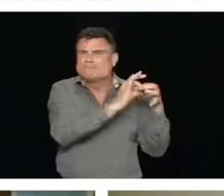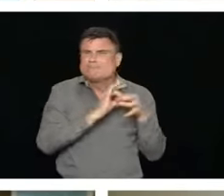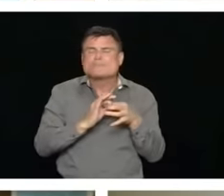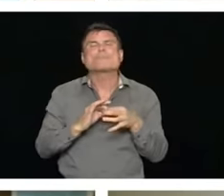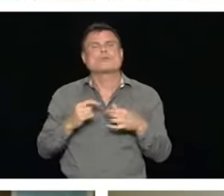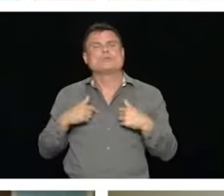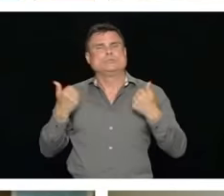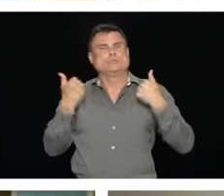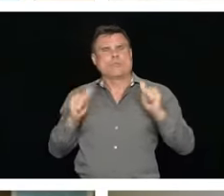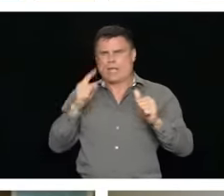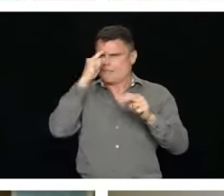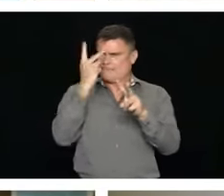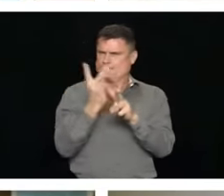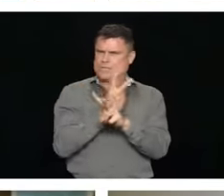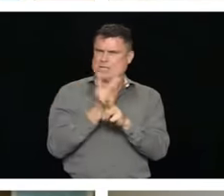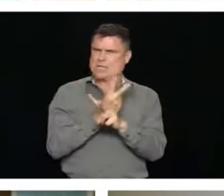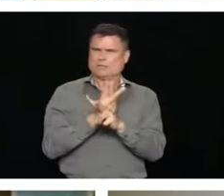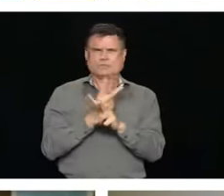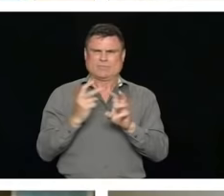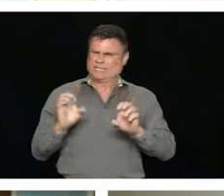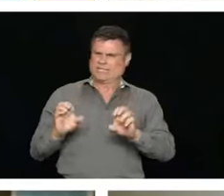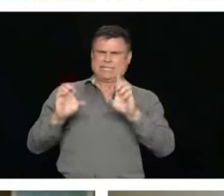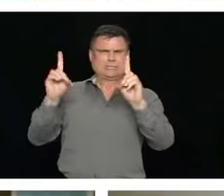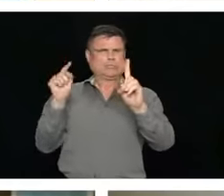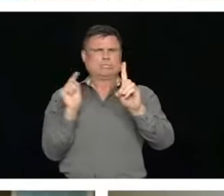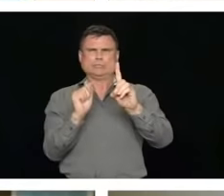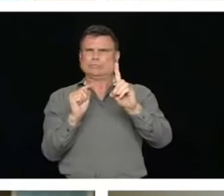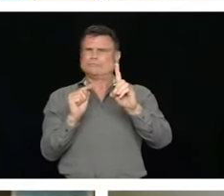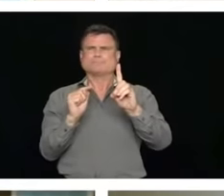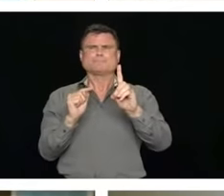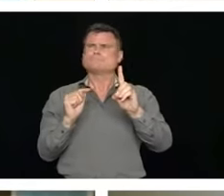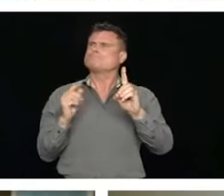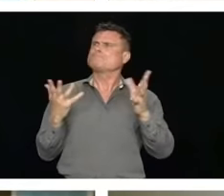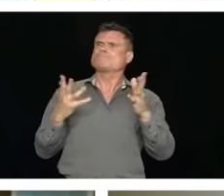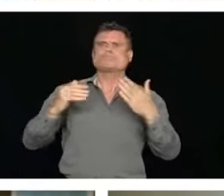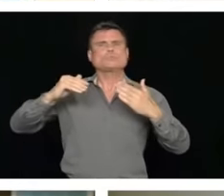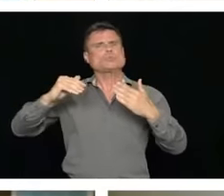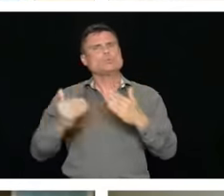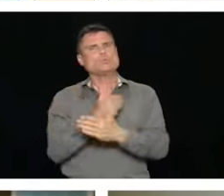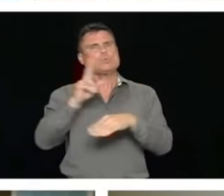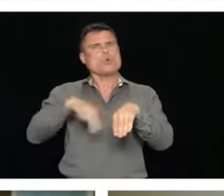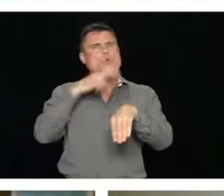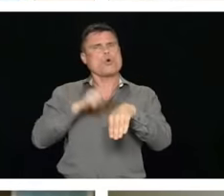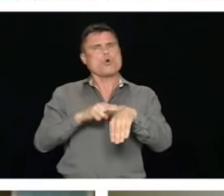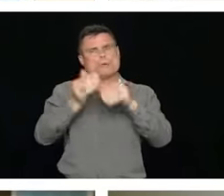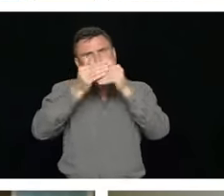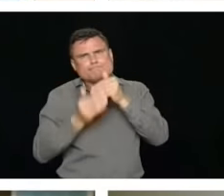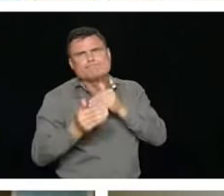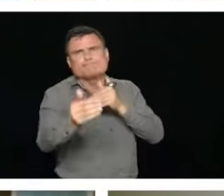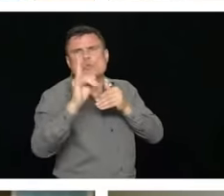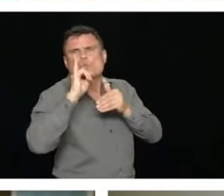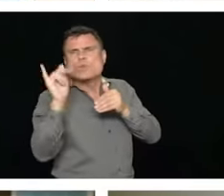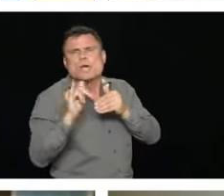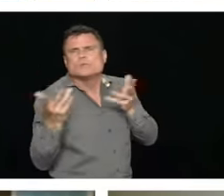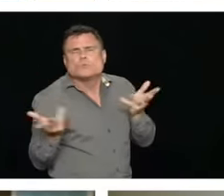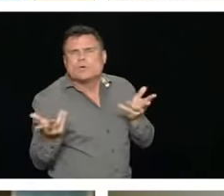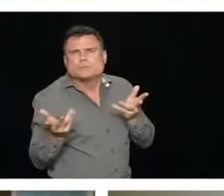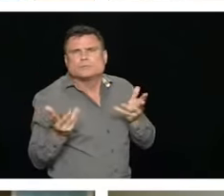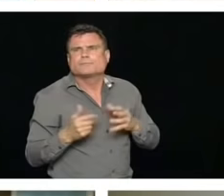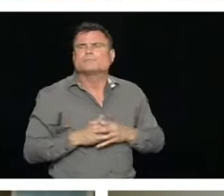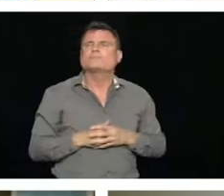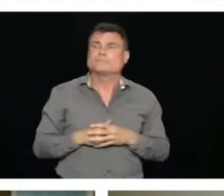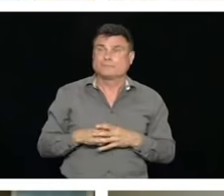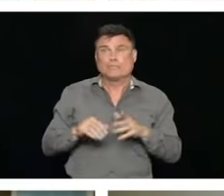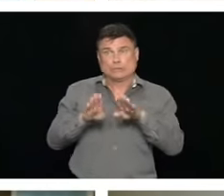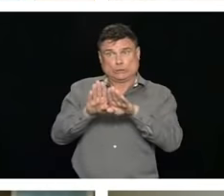that our children, particularly those who are more vulnerable, do need education. There are children